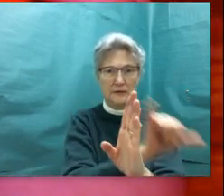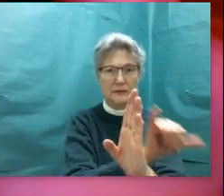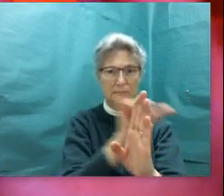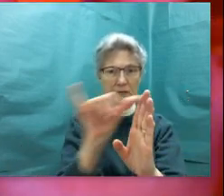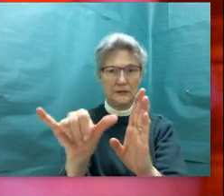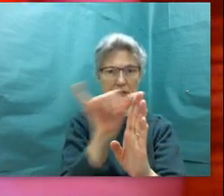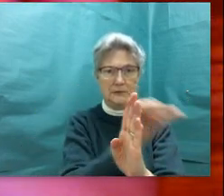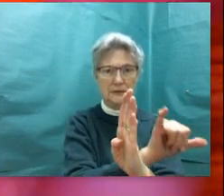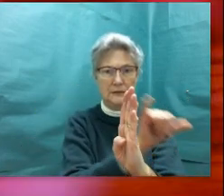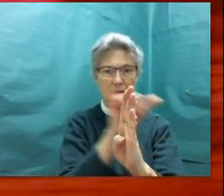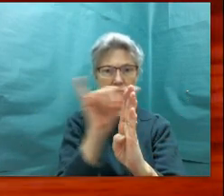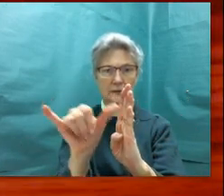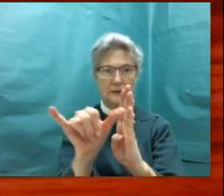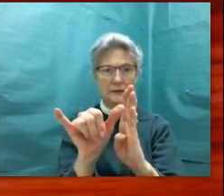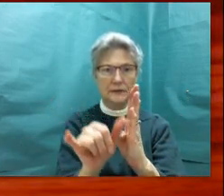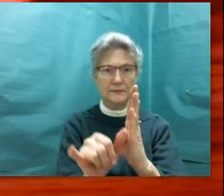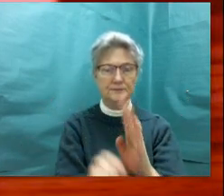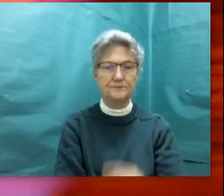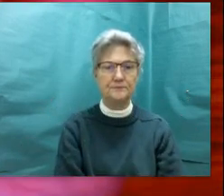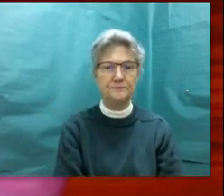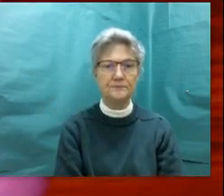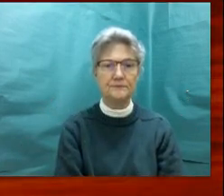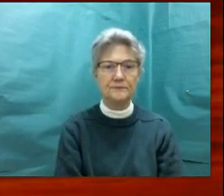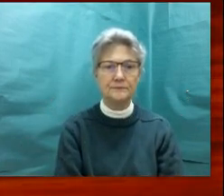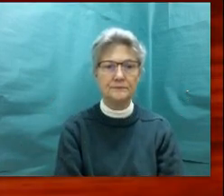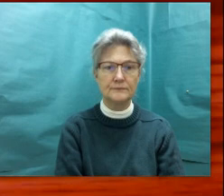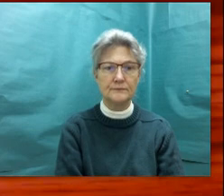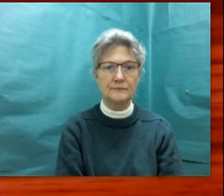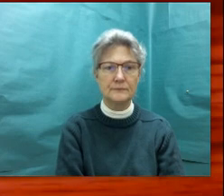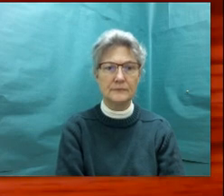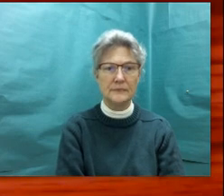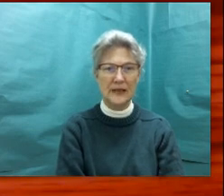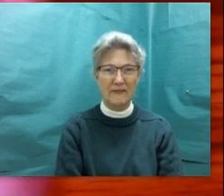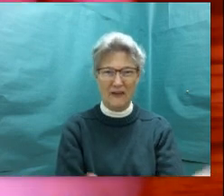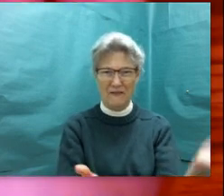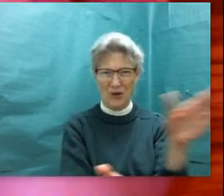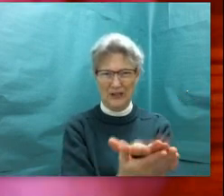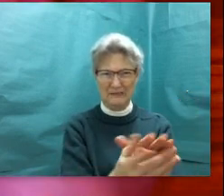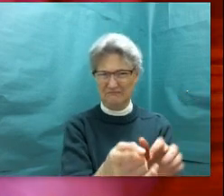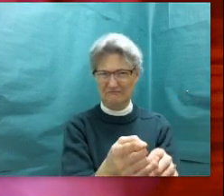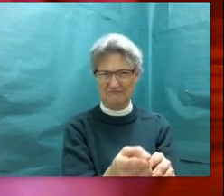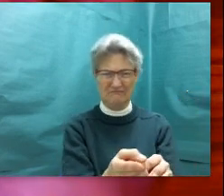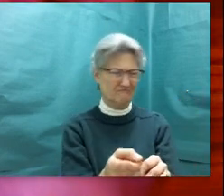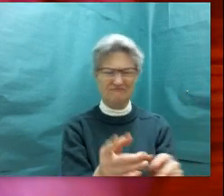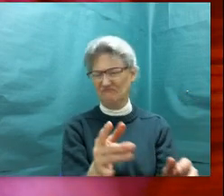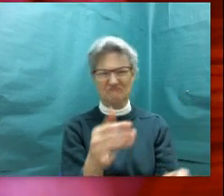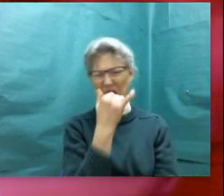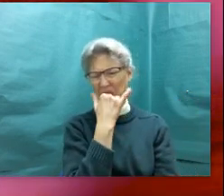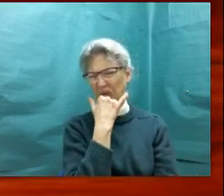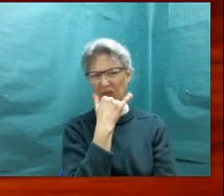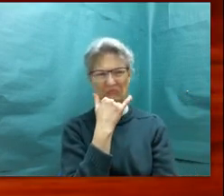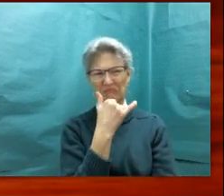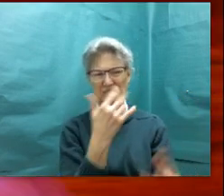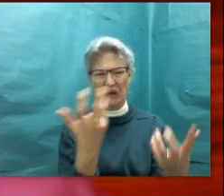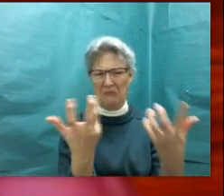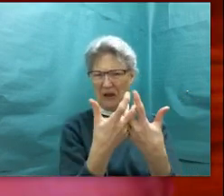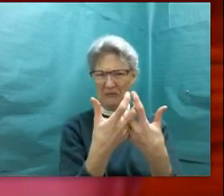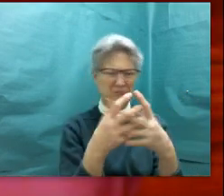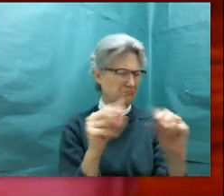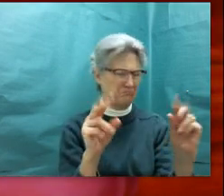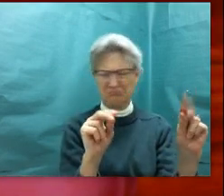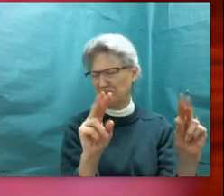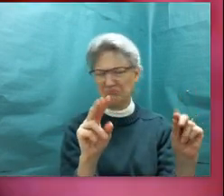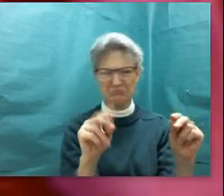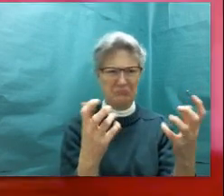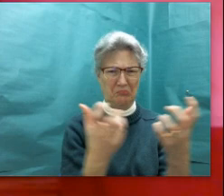If I folded my letter like this, I already know those don't match. Okay, the points don't match.